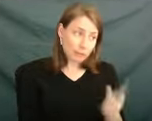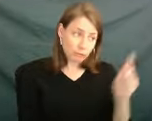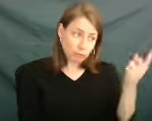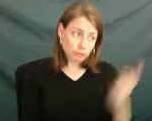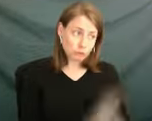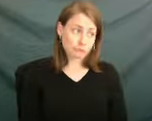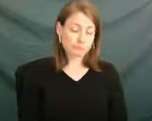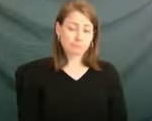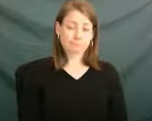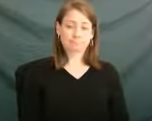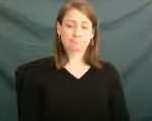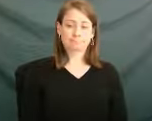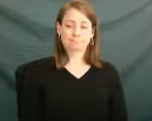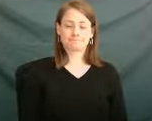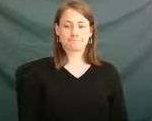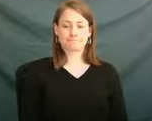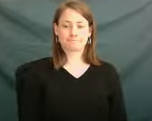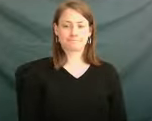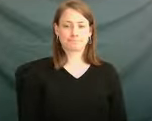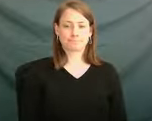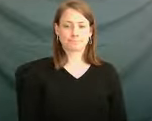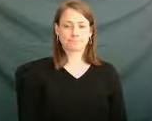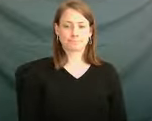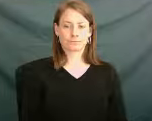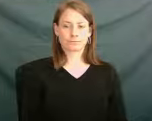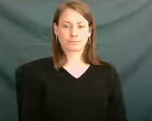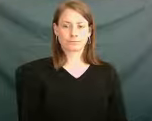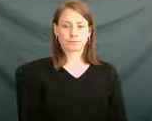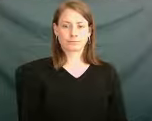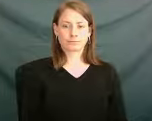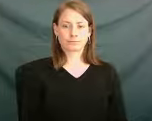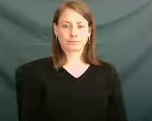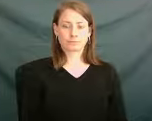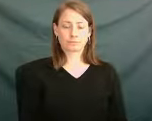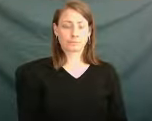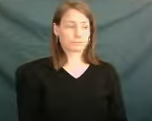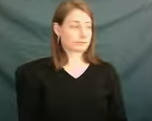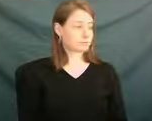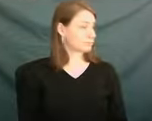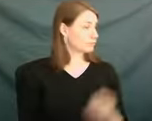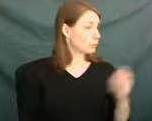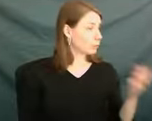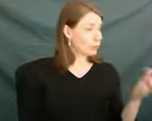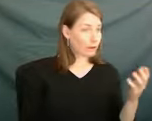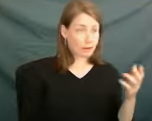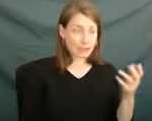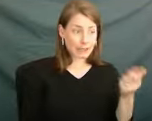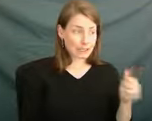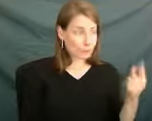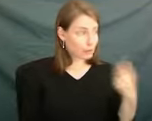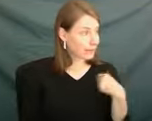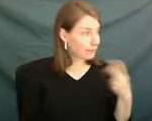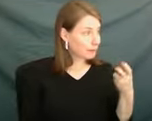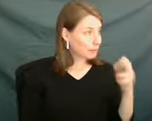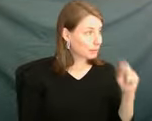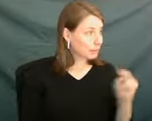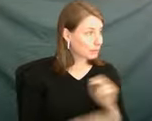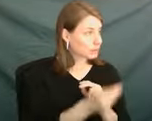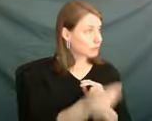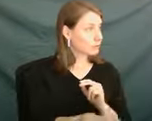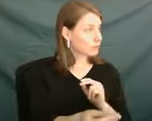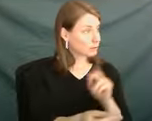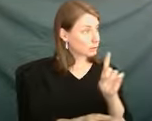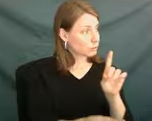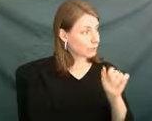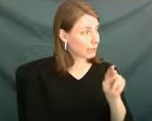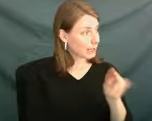Anyone got a pen or pencil they can lend Danny? No? Okay. 20p. You get it back at the end. Do I give you pens and pencils, ladies and